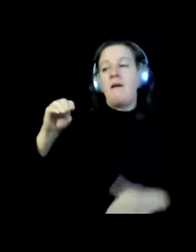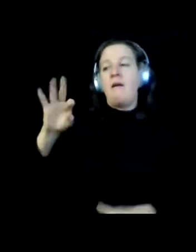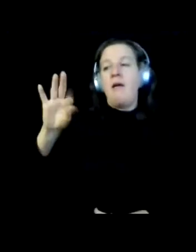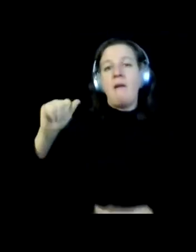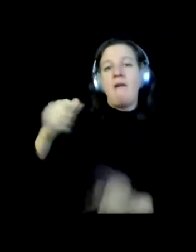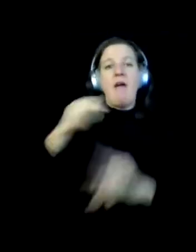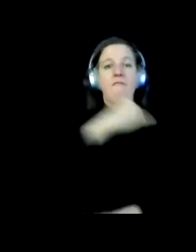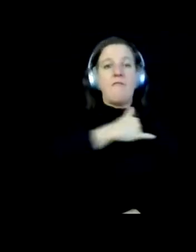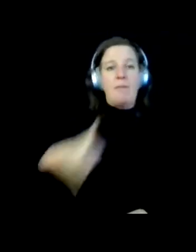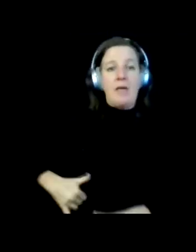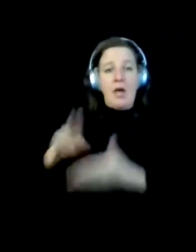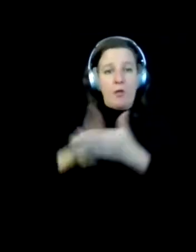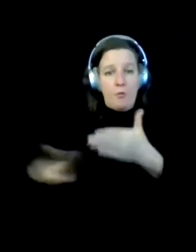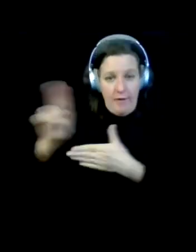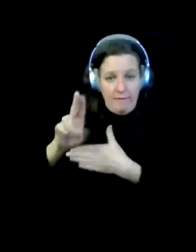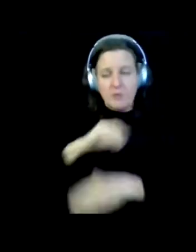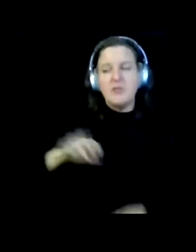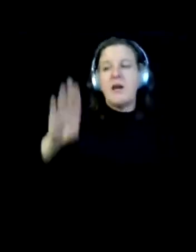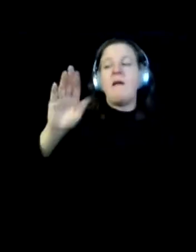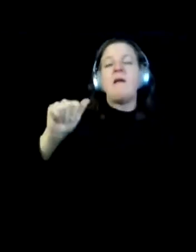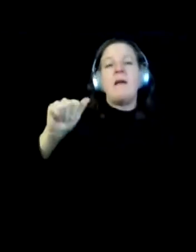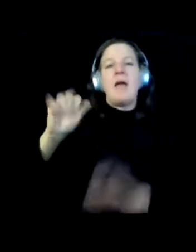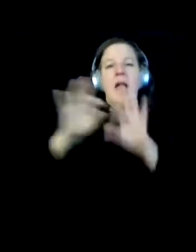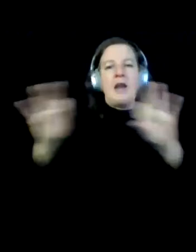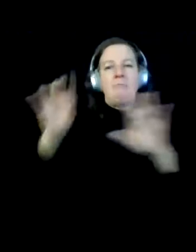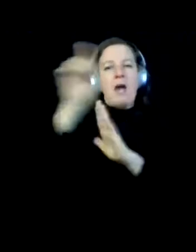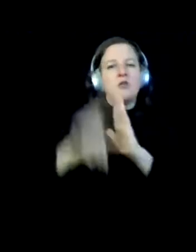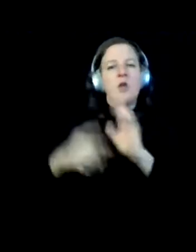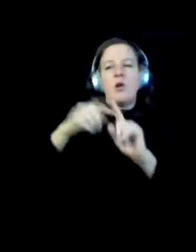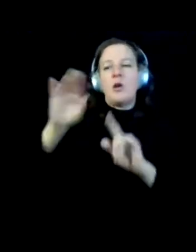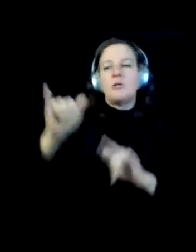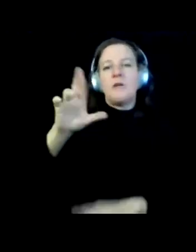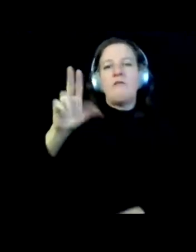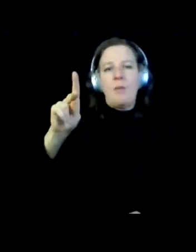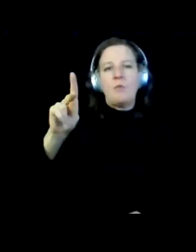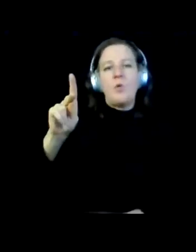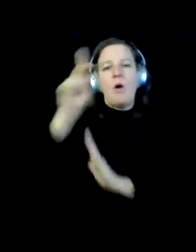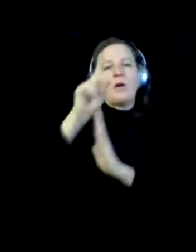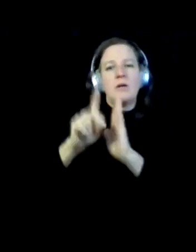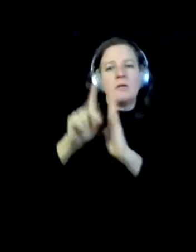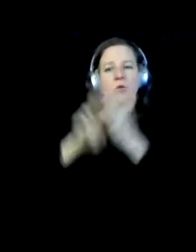University and a Bachelor of Design from York University in Toronto, Canada.